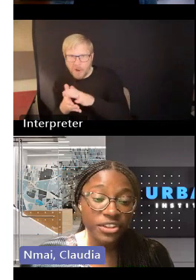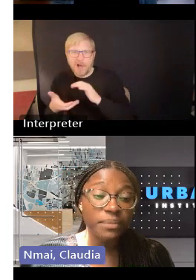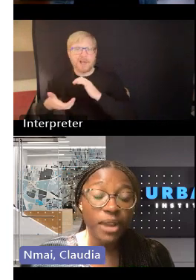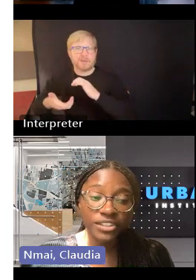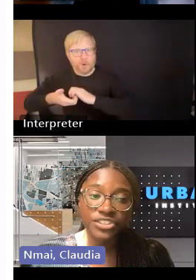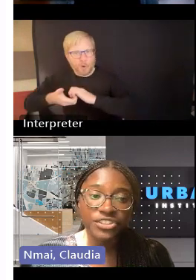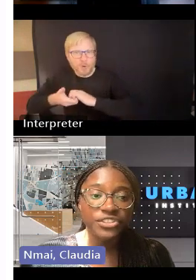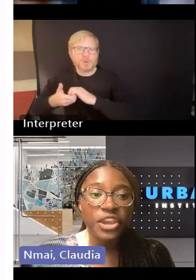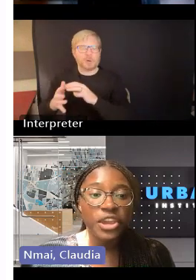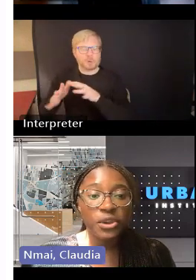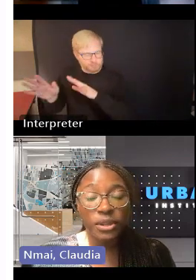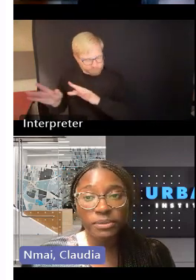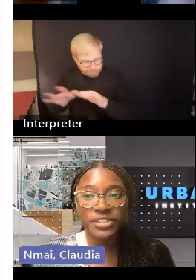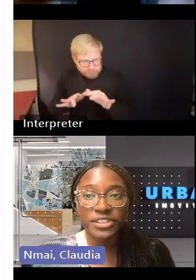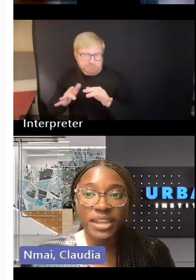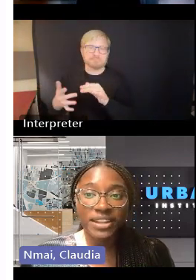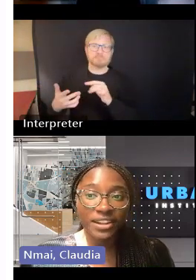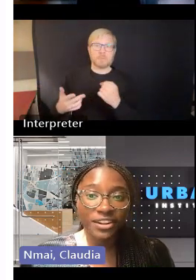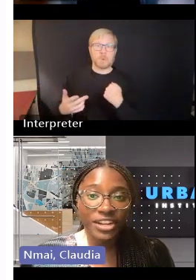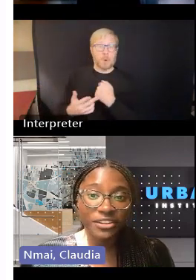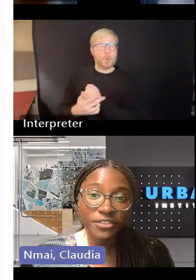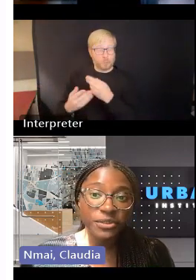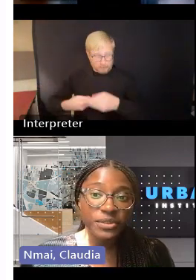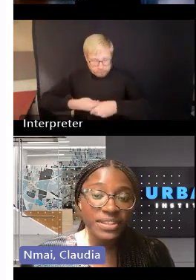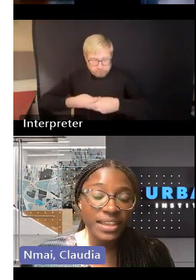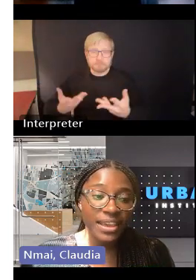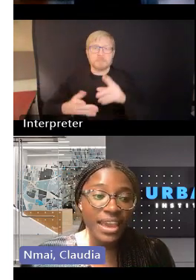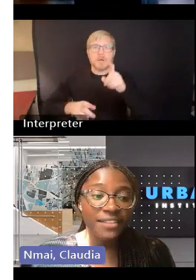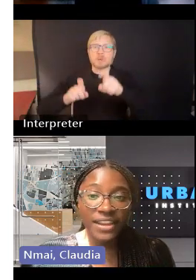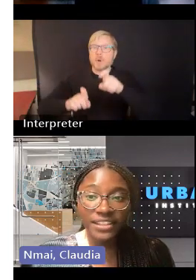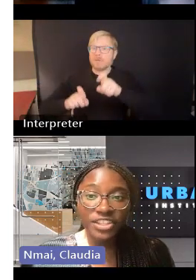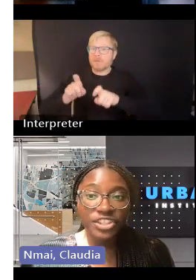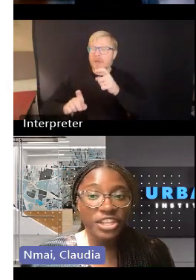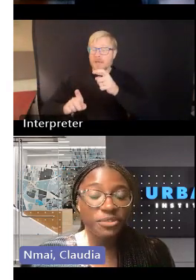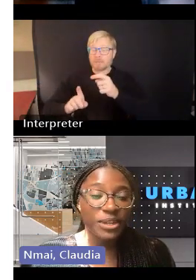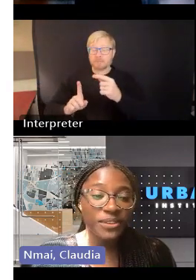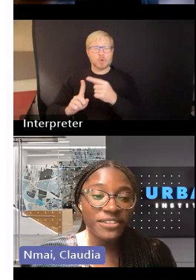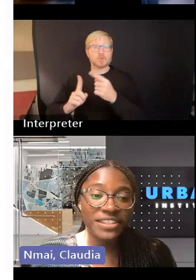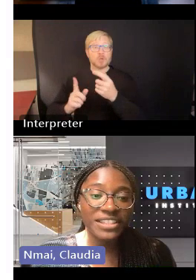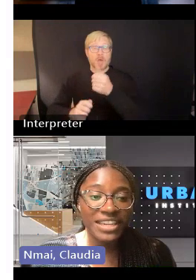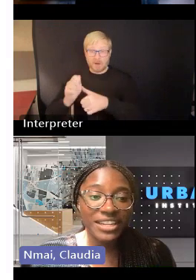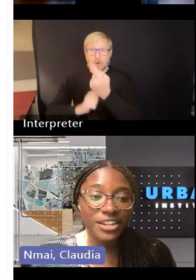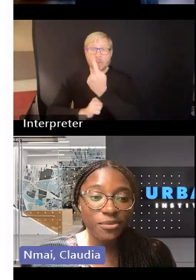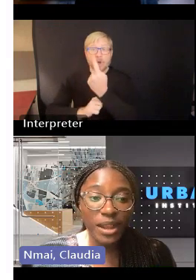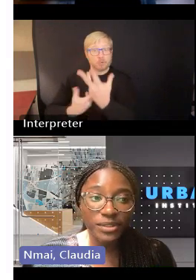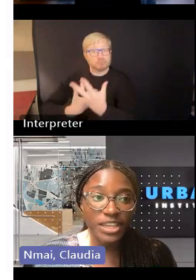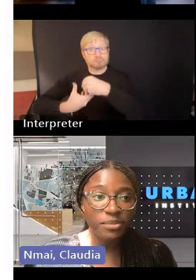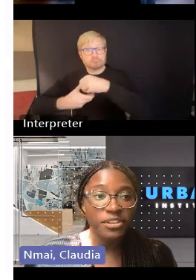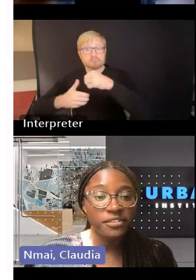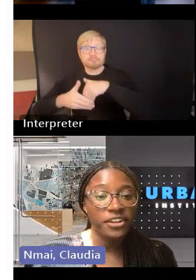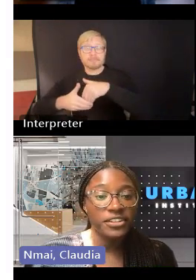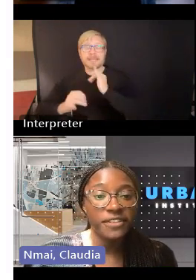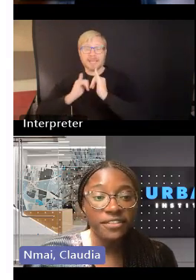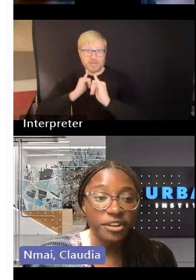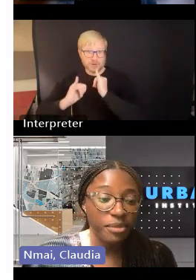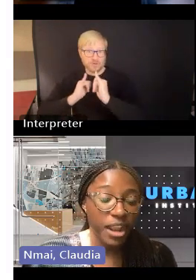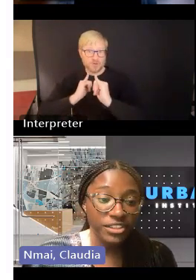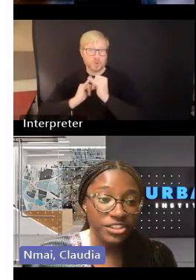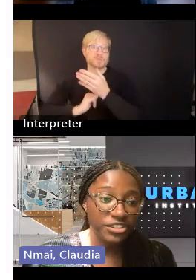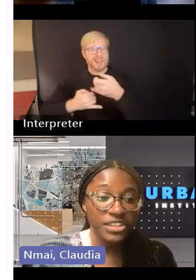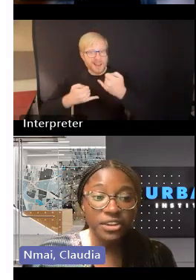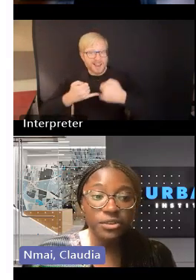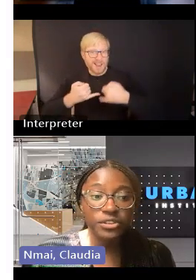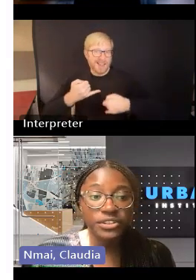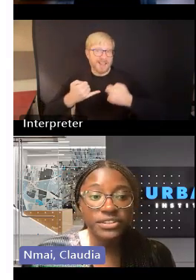survivors and practitioners who had participated in our interviews. And finally, in January, we facilitated a roundtable of our survivor